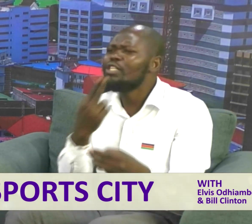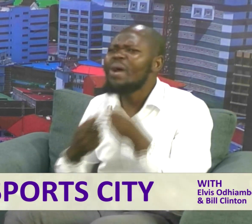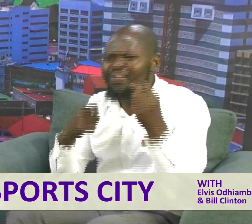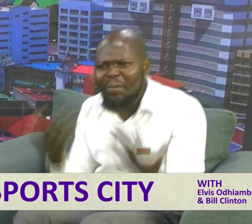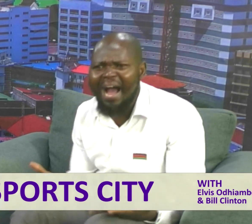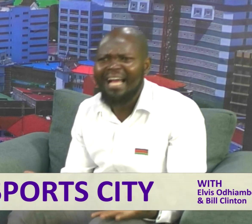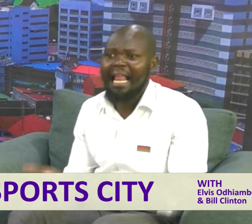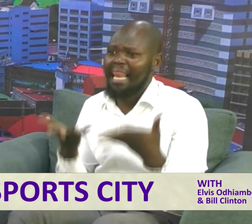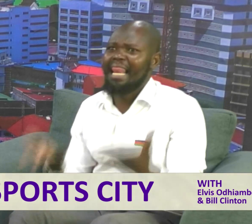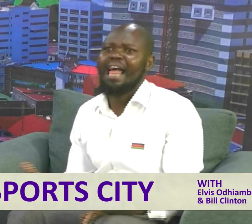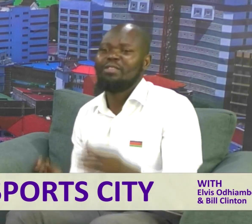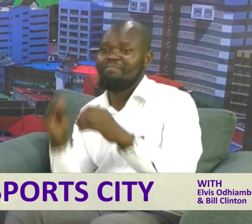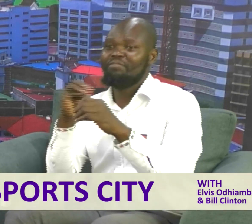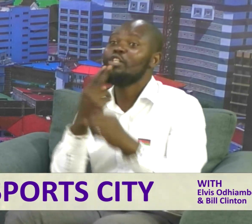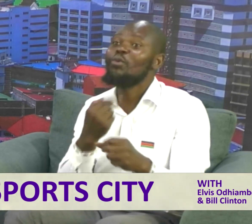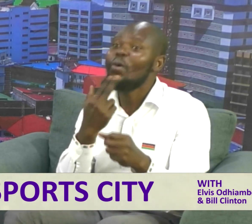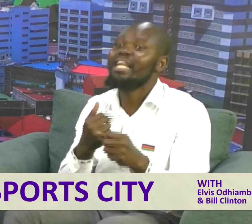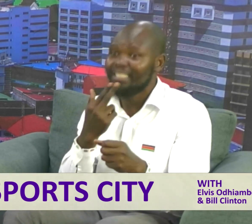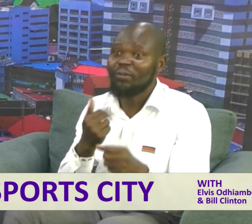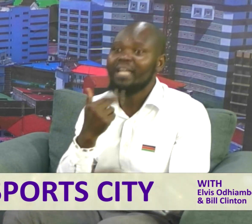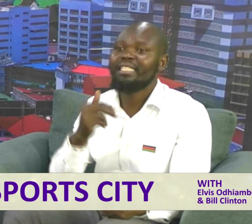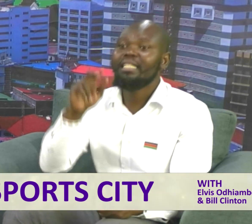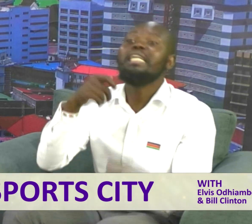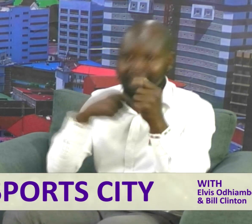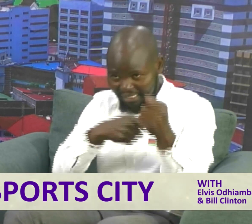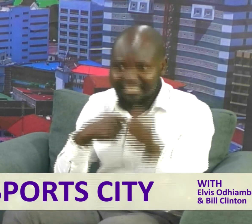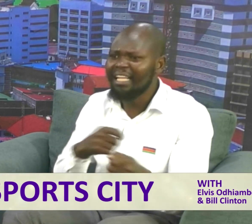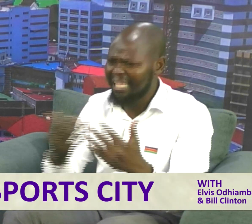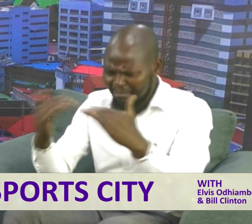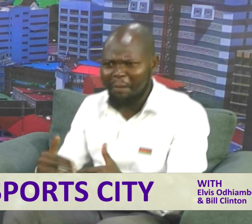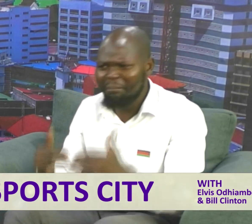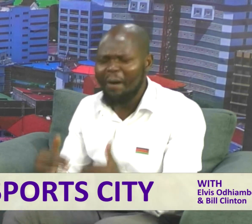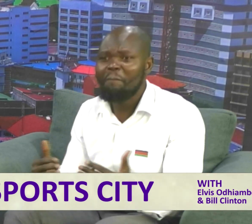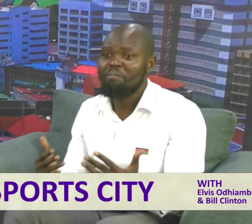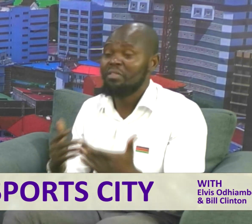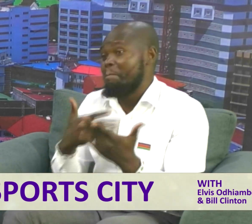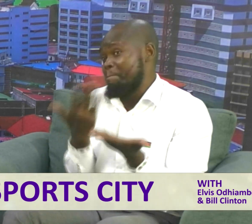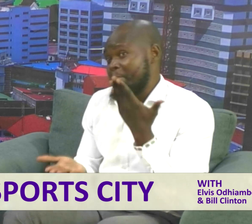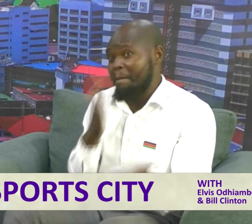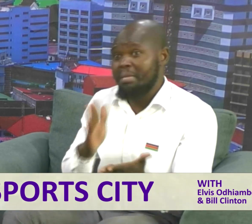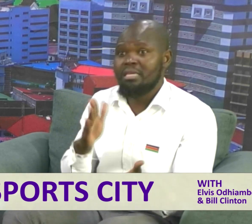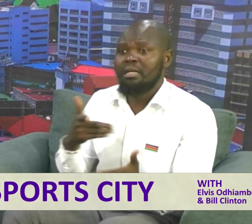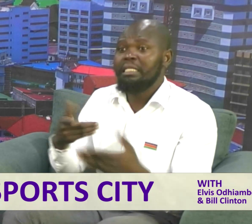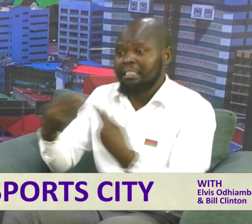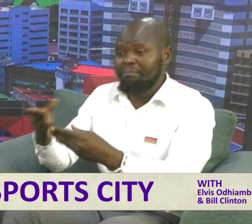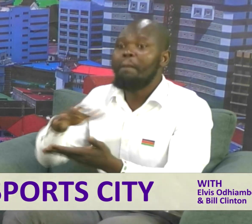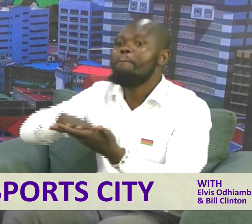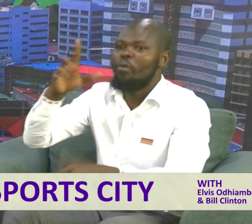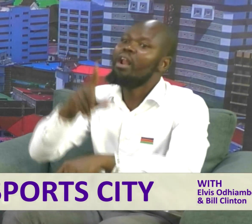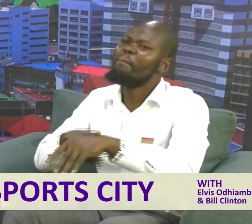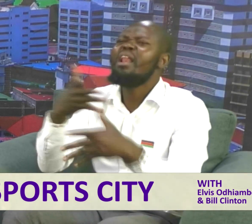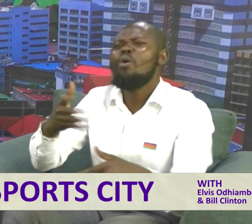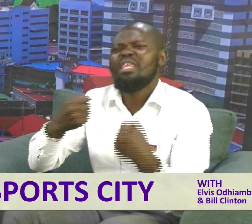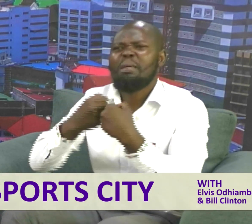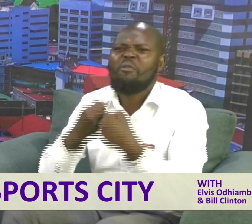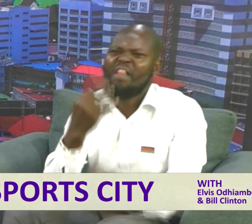Right. Where is Nzoia Sugar? Right. Right. Yes. Where is Nzoia Sugar? Maybe they're